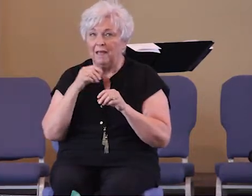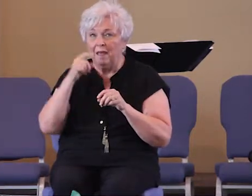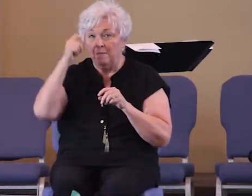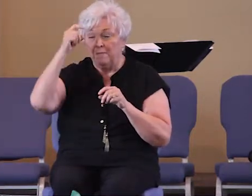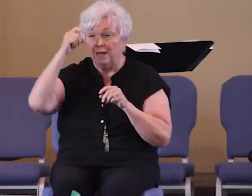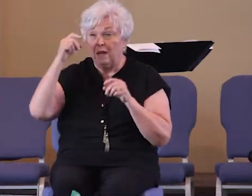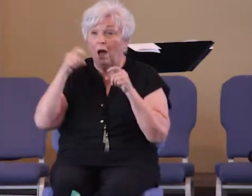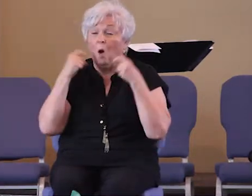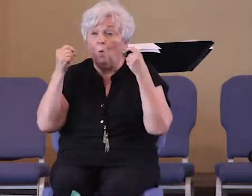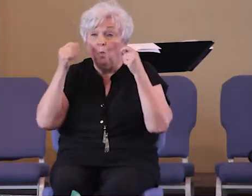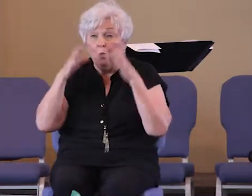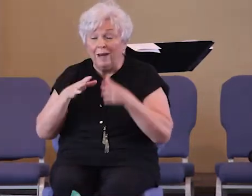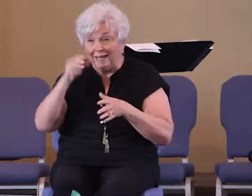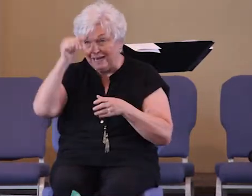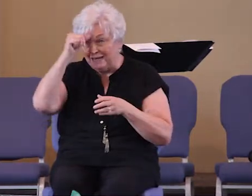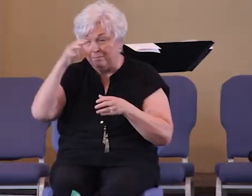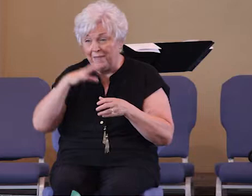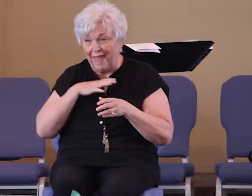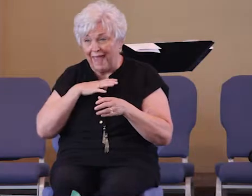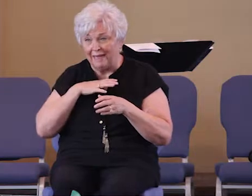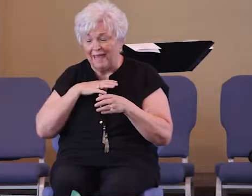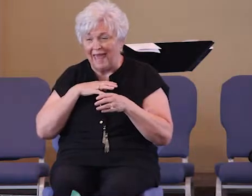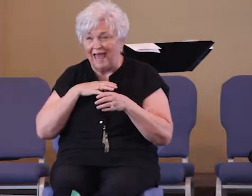and shamefully.